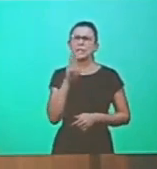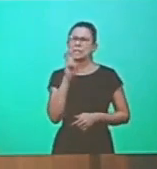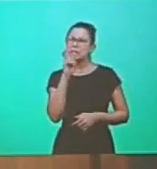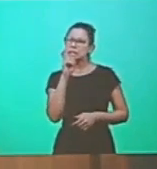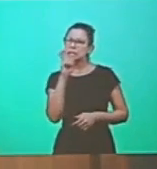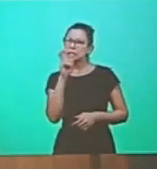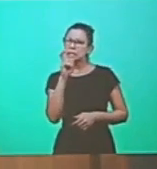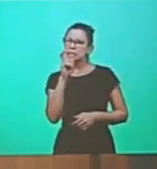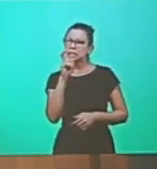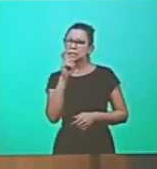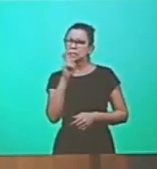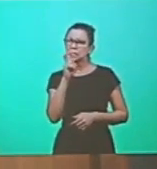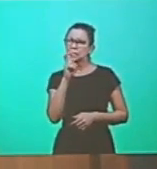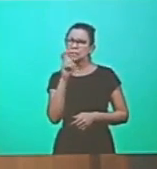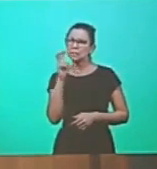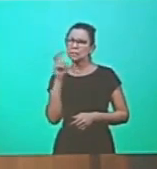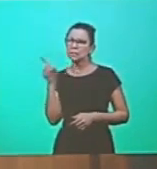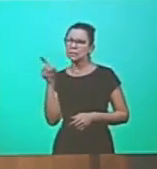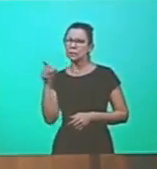What was the difference?